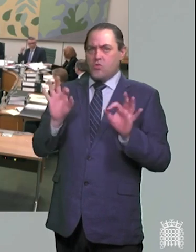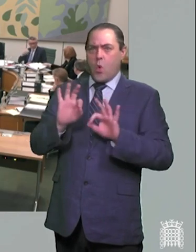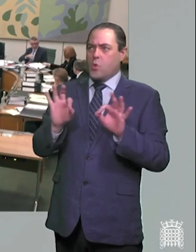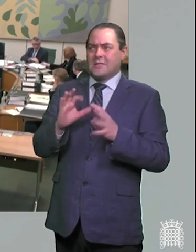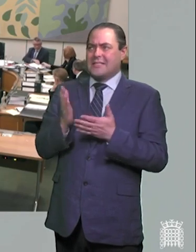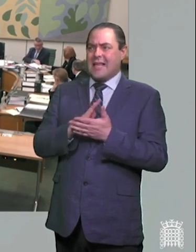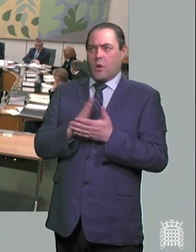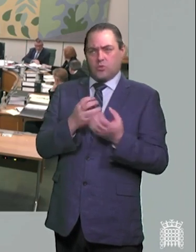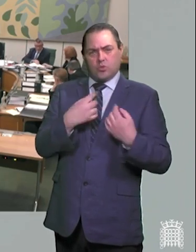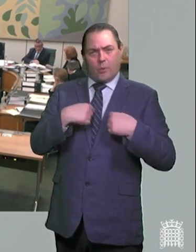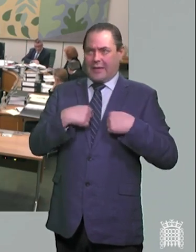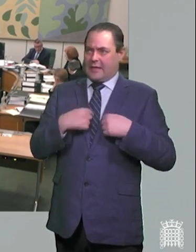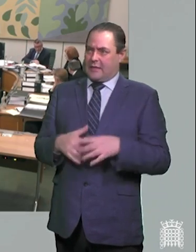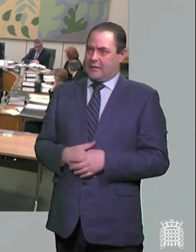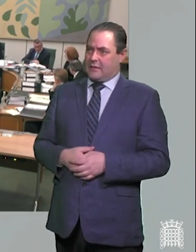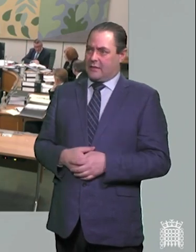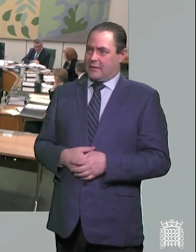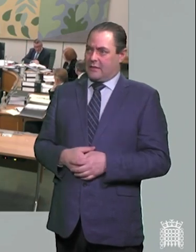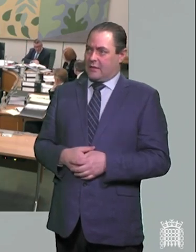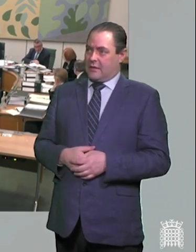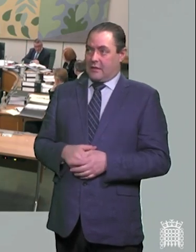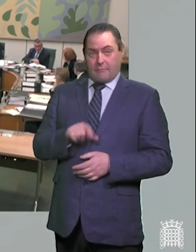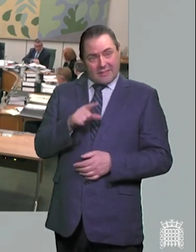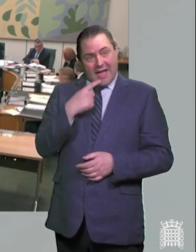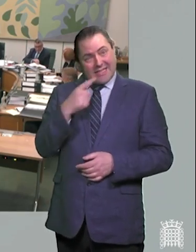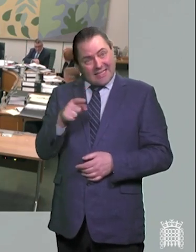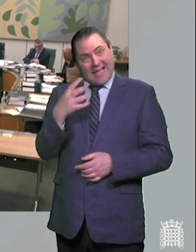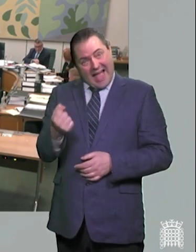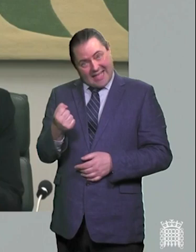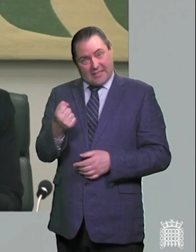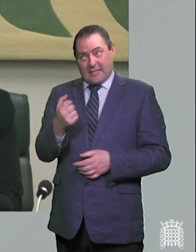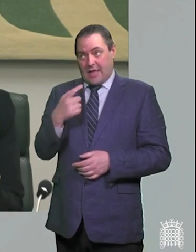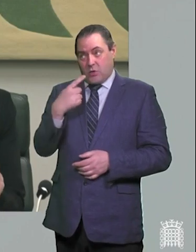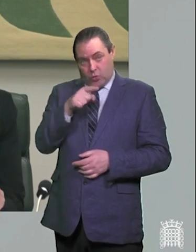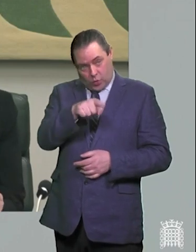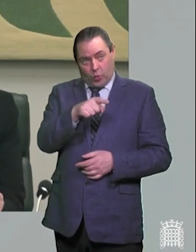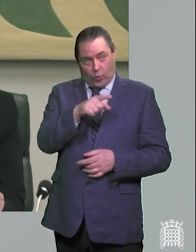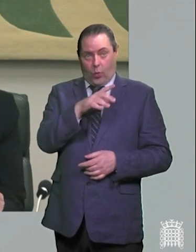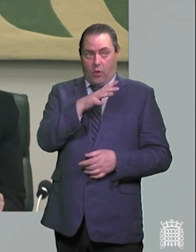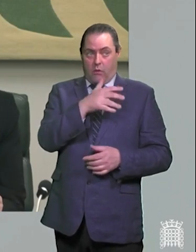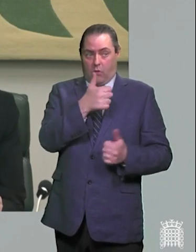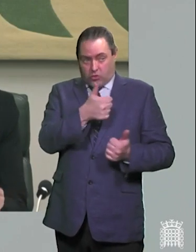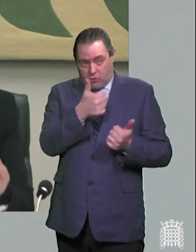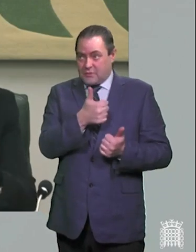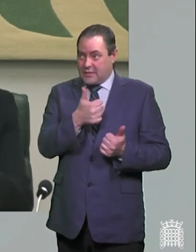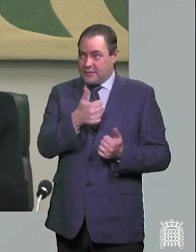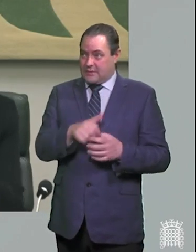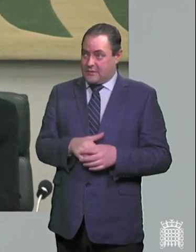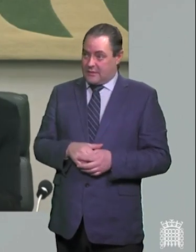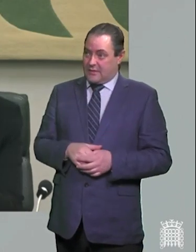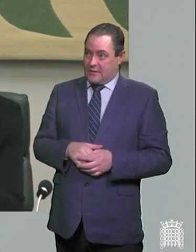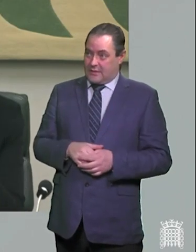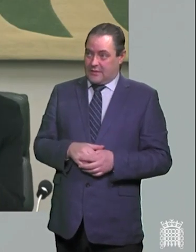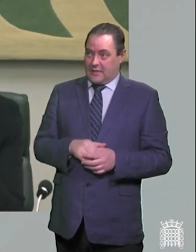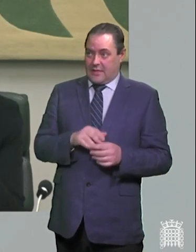express those doubts to me. He did not express those doubts to me. He had doubts. The person whose assurances you were relying on only